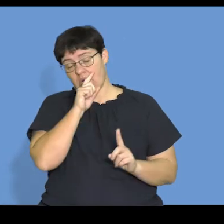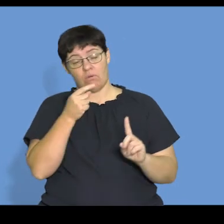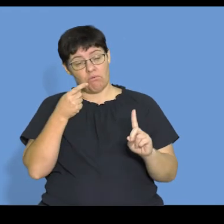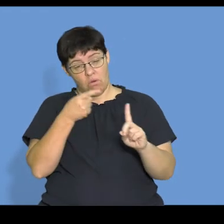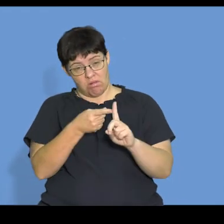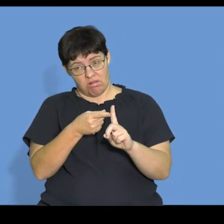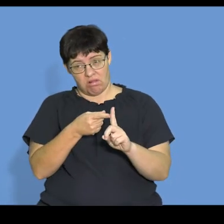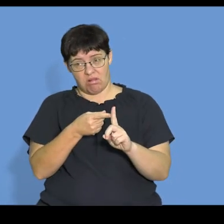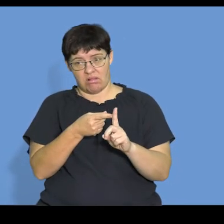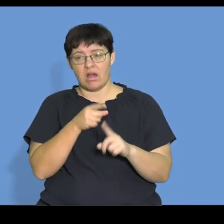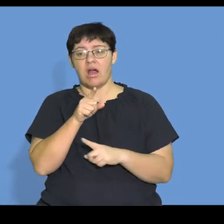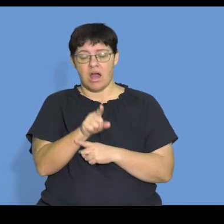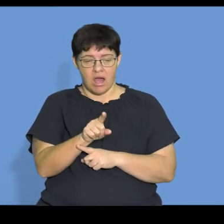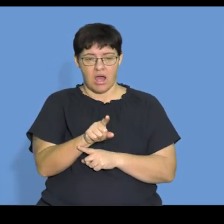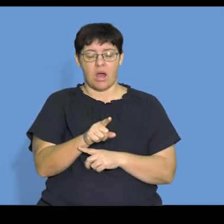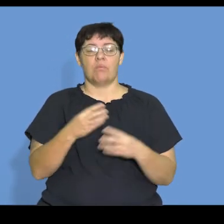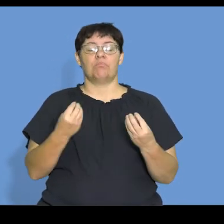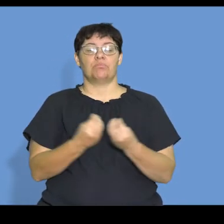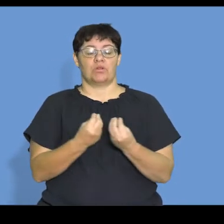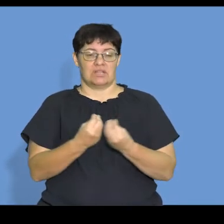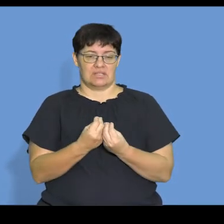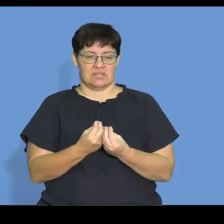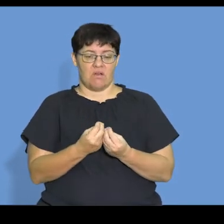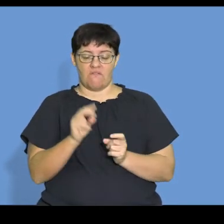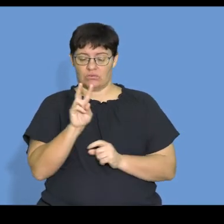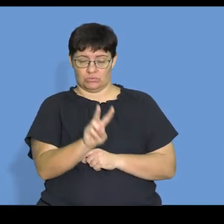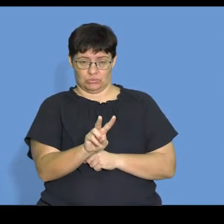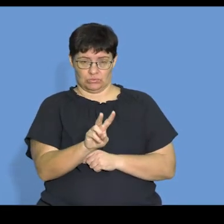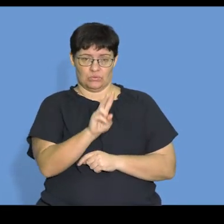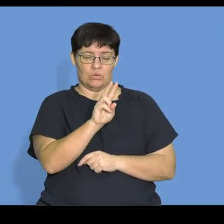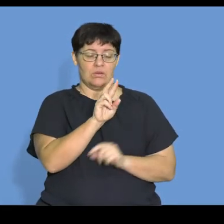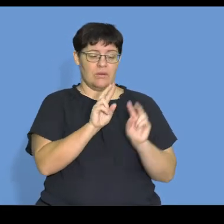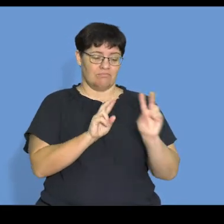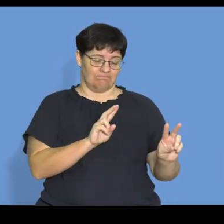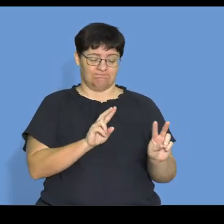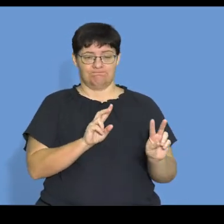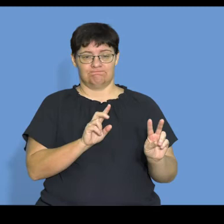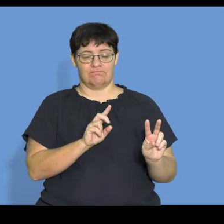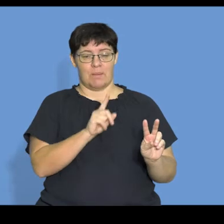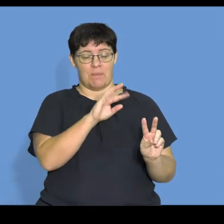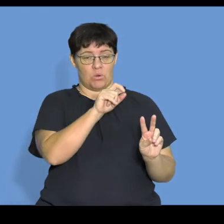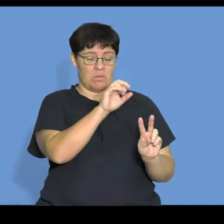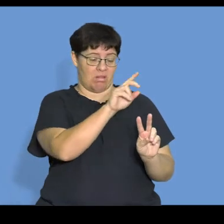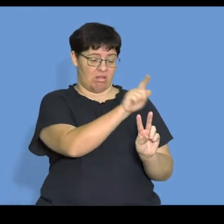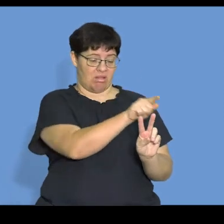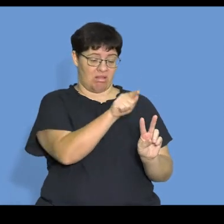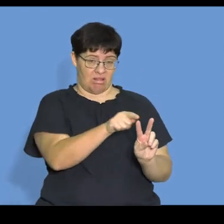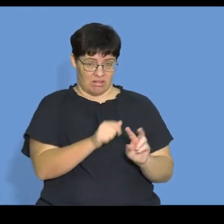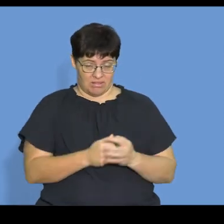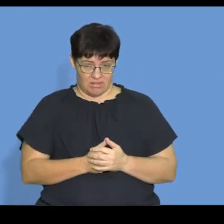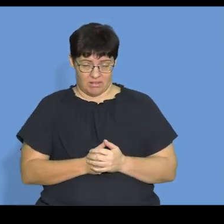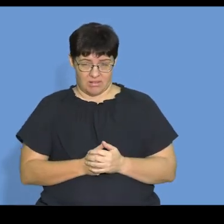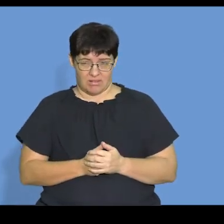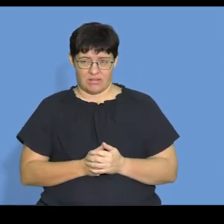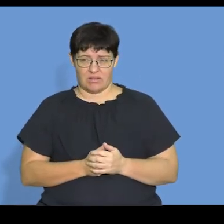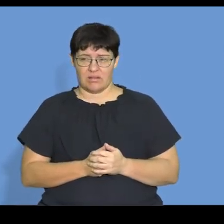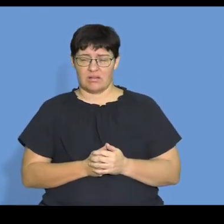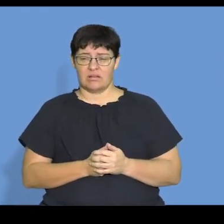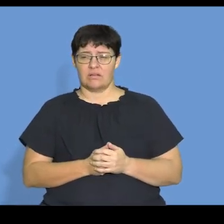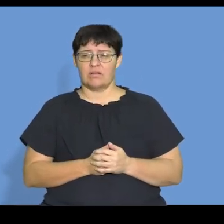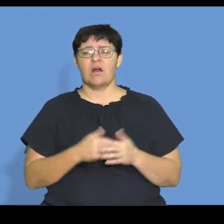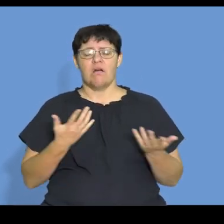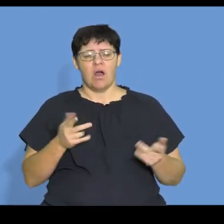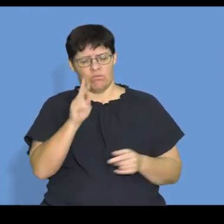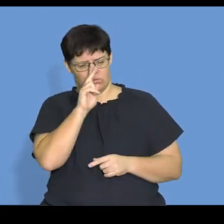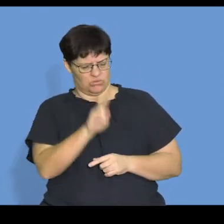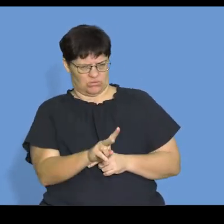to write this as a product of the two binomials. Another example, although this does not